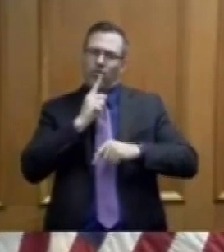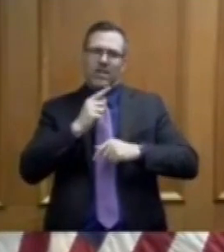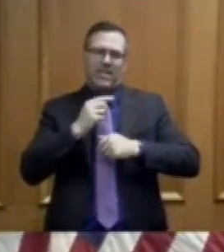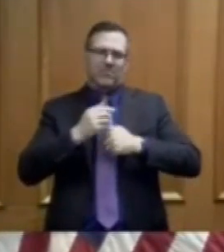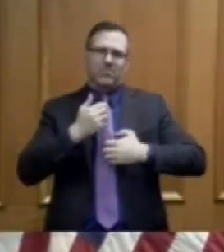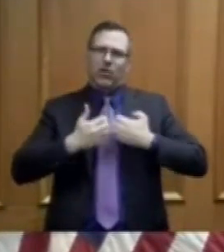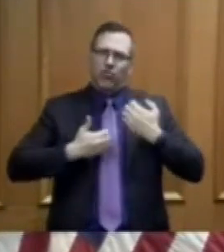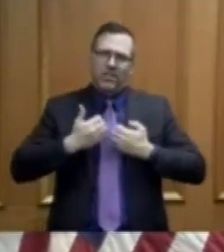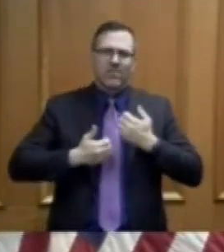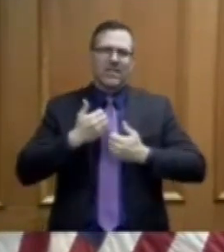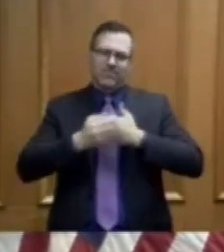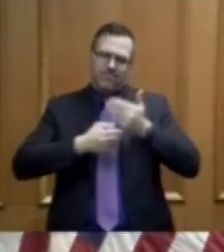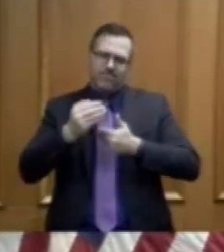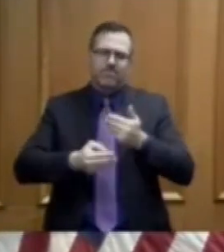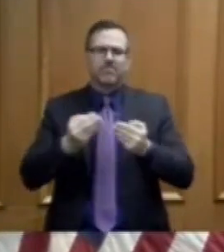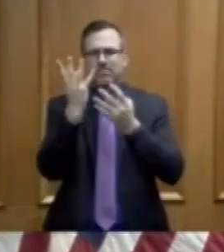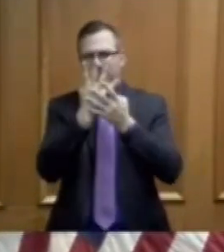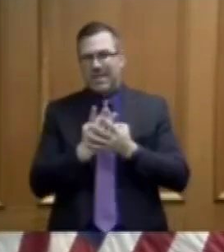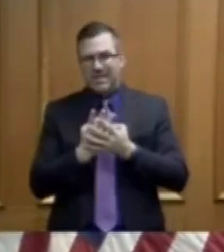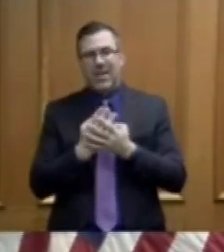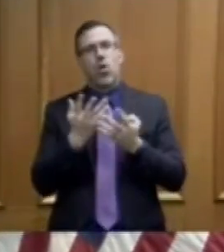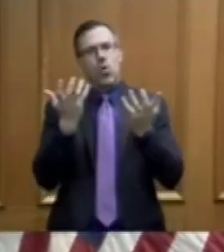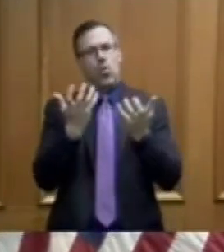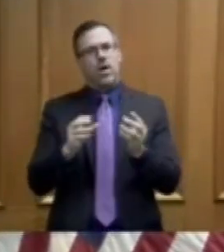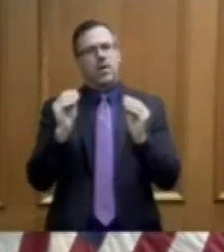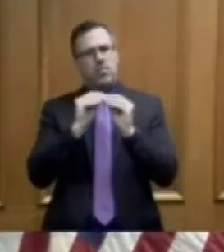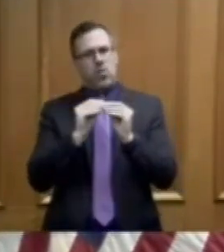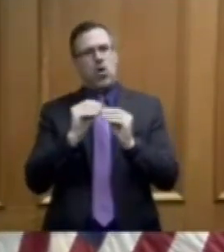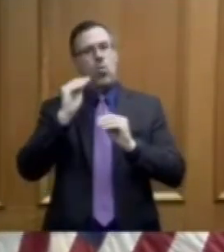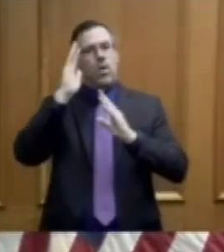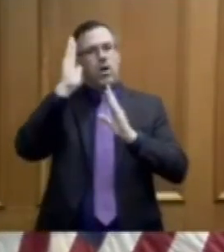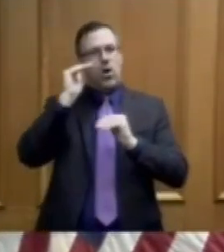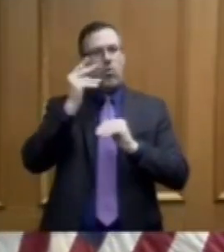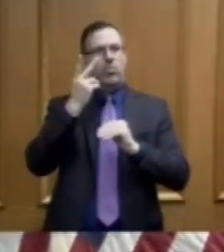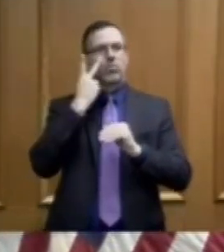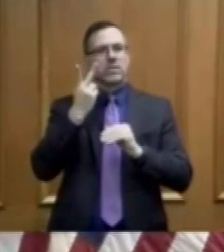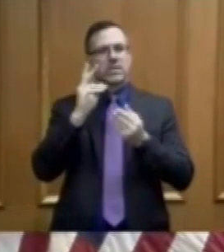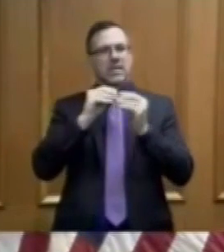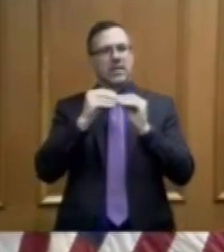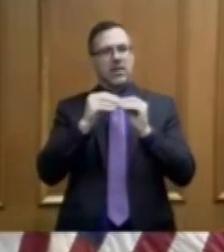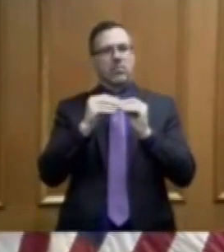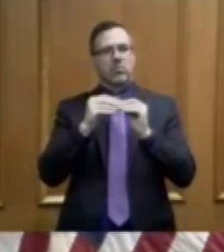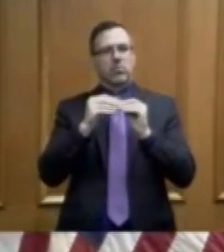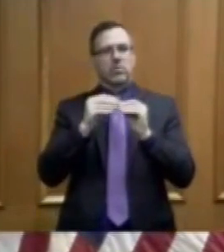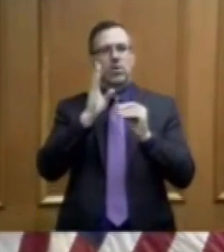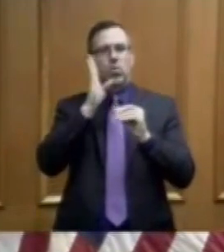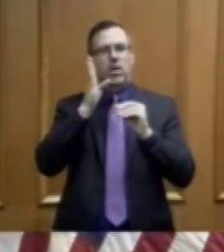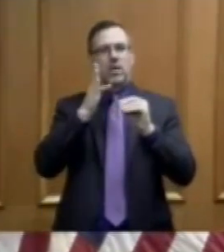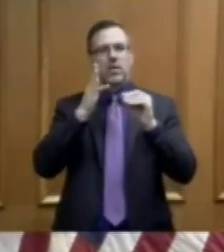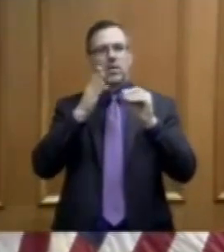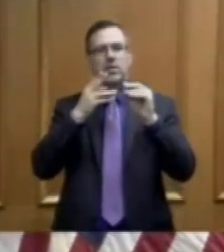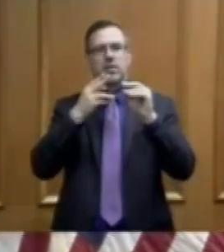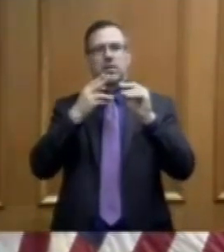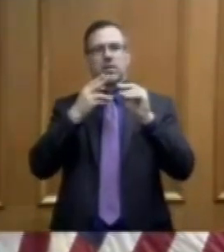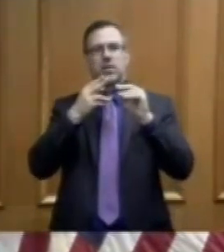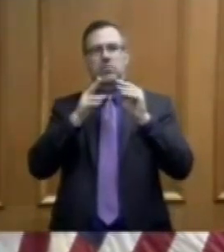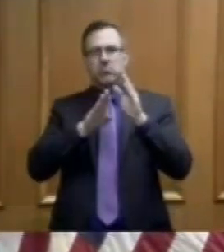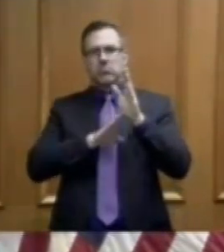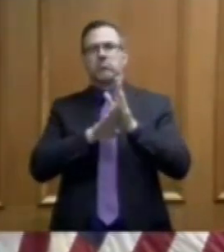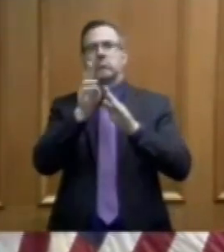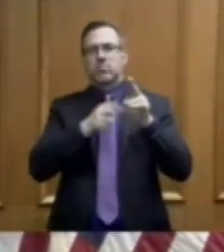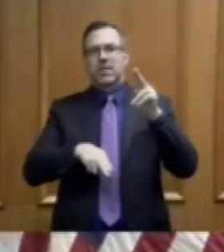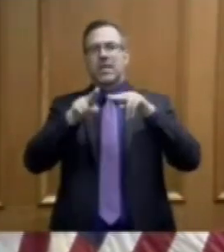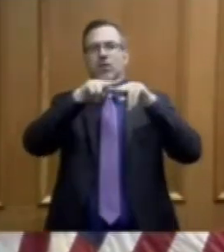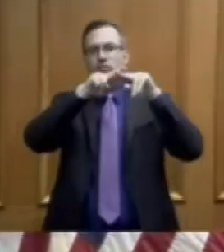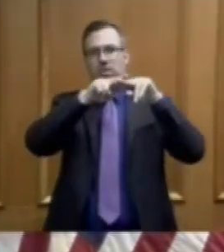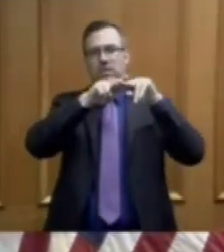we're not doing as much as we want to, and we hope that we're going to see those numbers even dramatically increase in the days ahead, which will raise